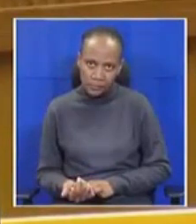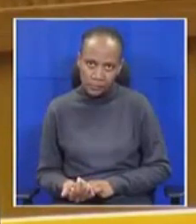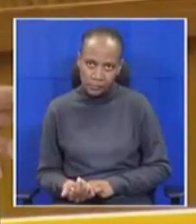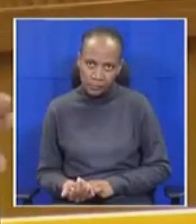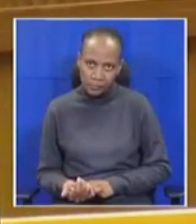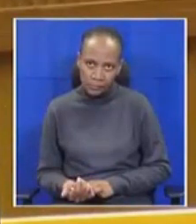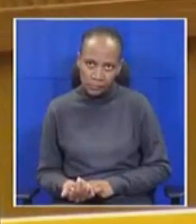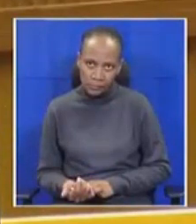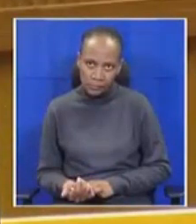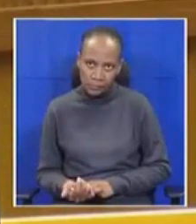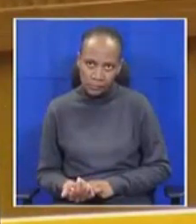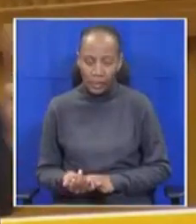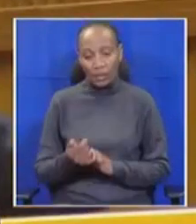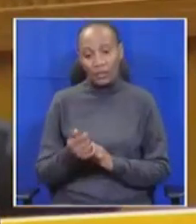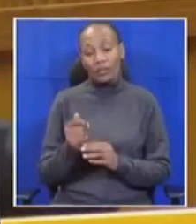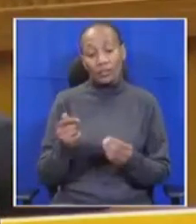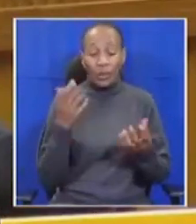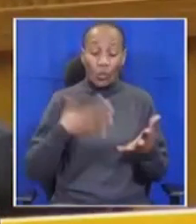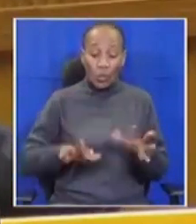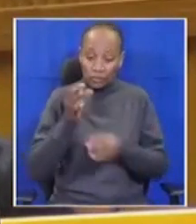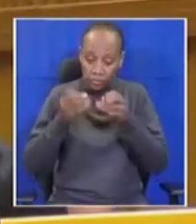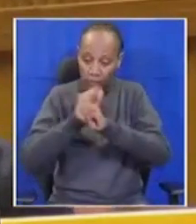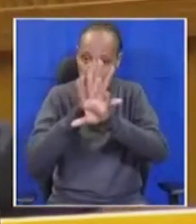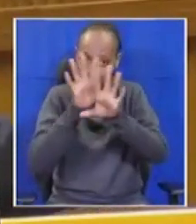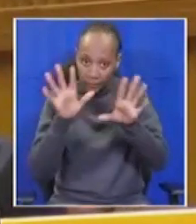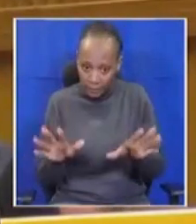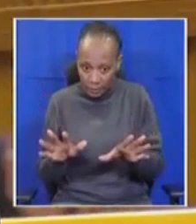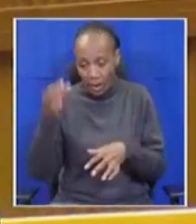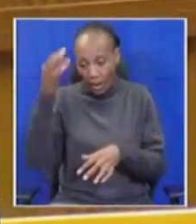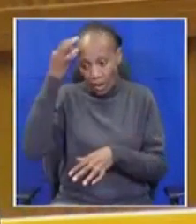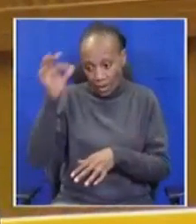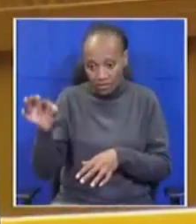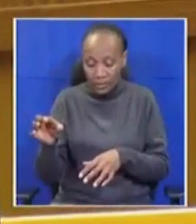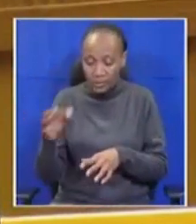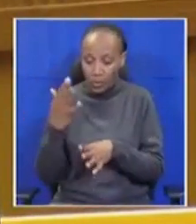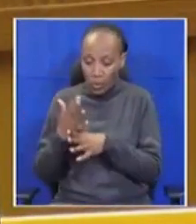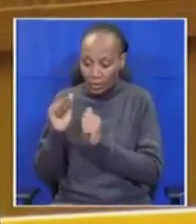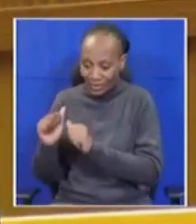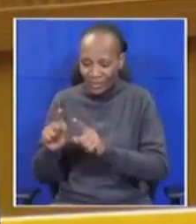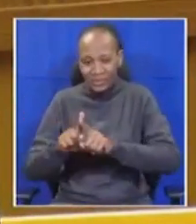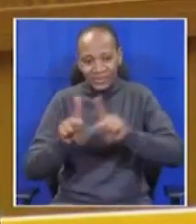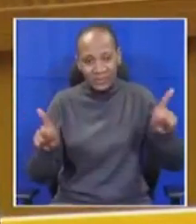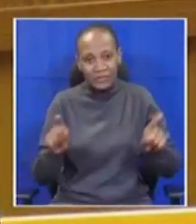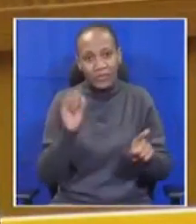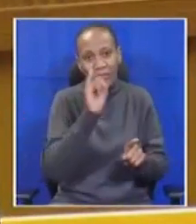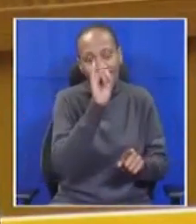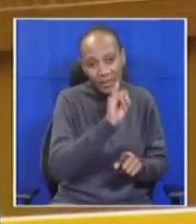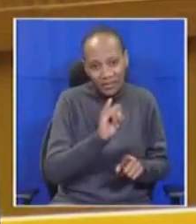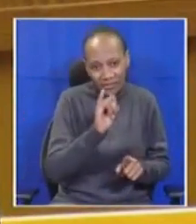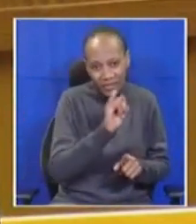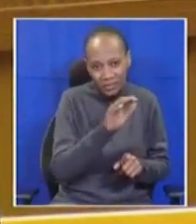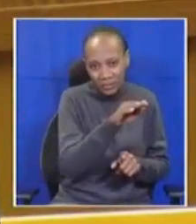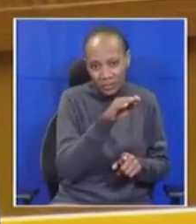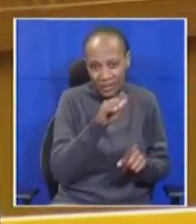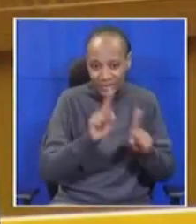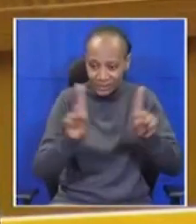are not going to work outside the parameters of what we've got in the government or the state. In fact, they are going to work hand